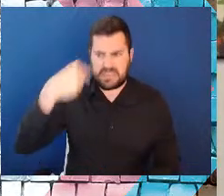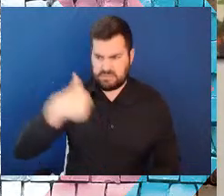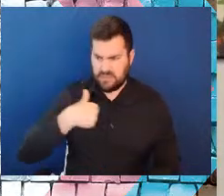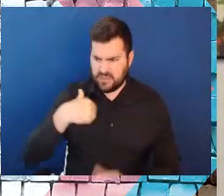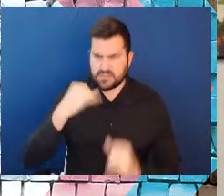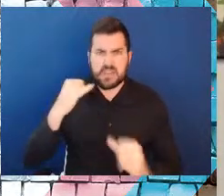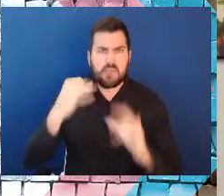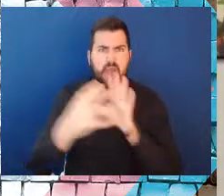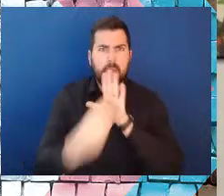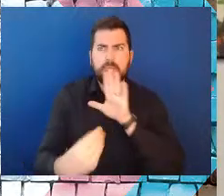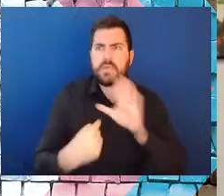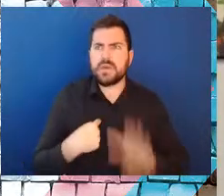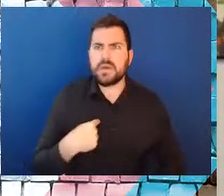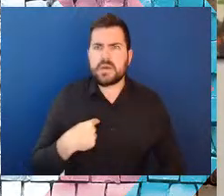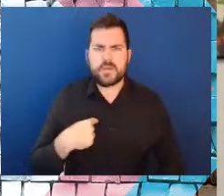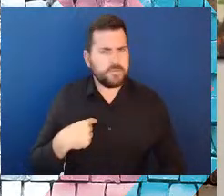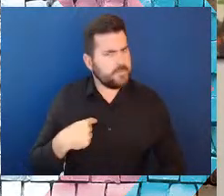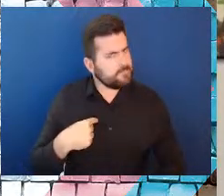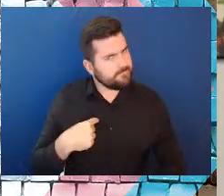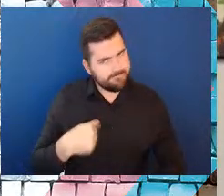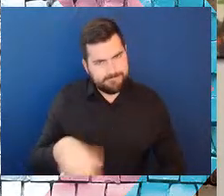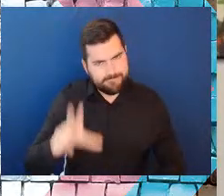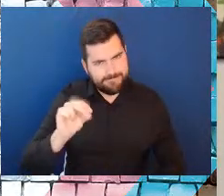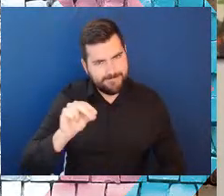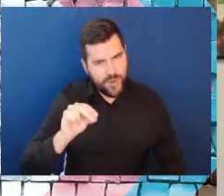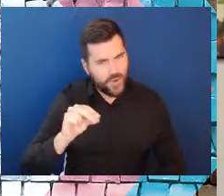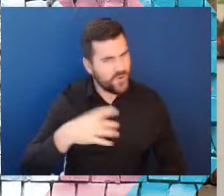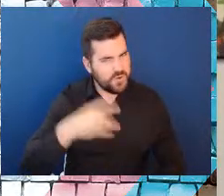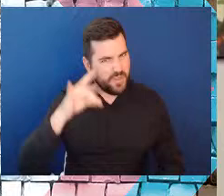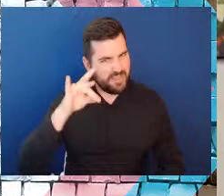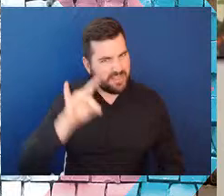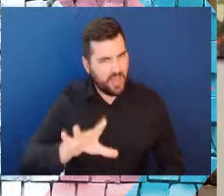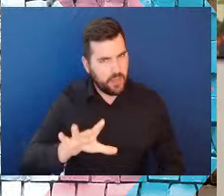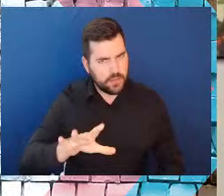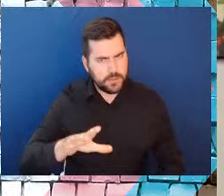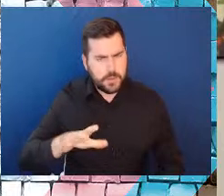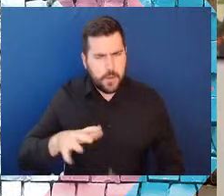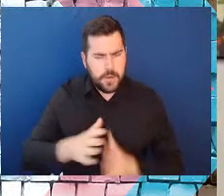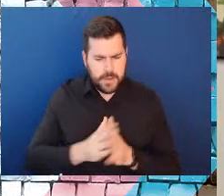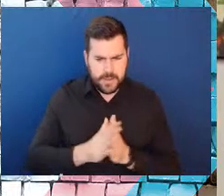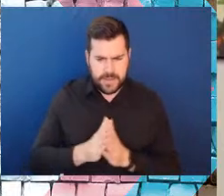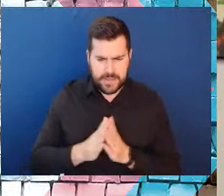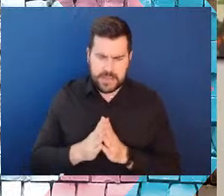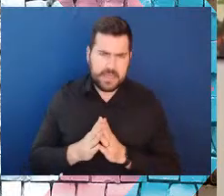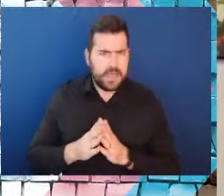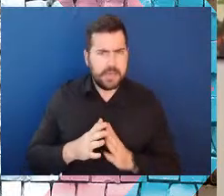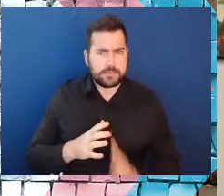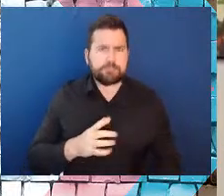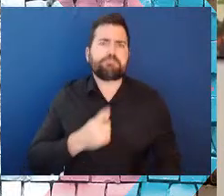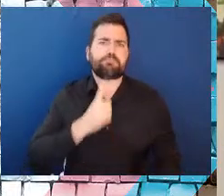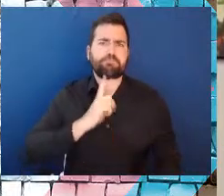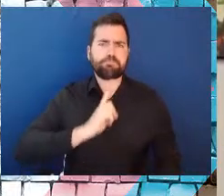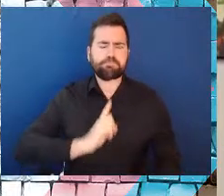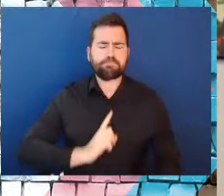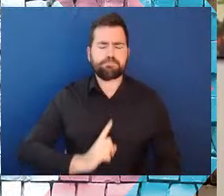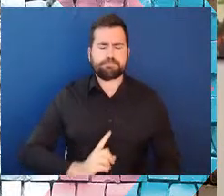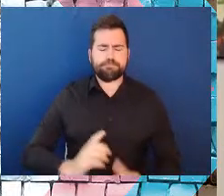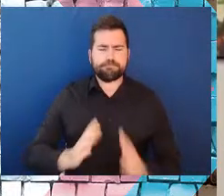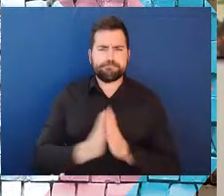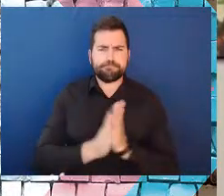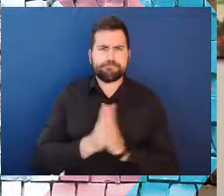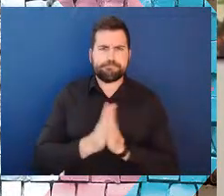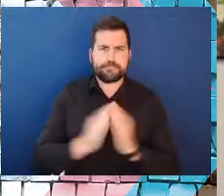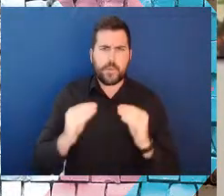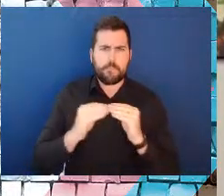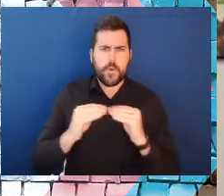not like the idea of that. So he built up his courage and said a little bit louder.